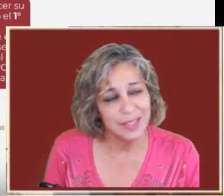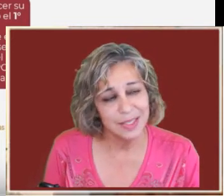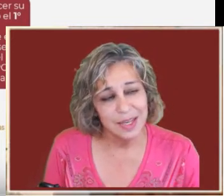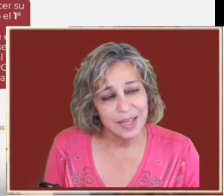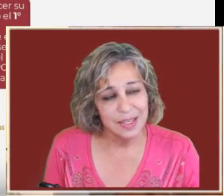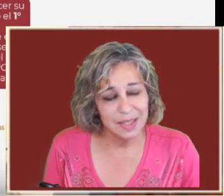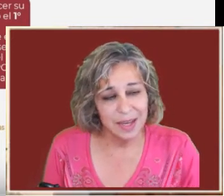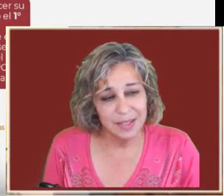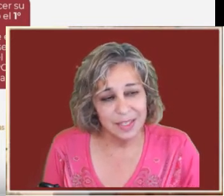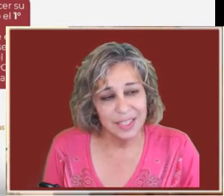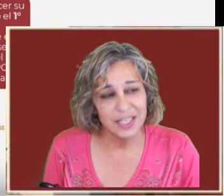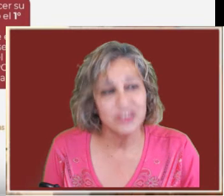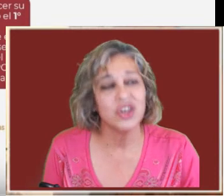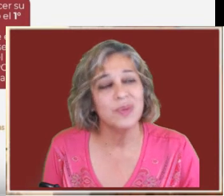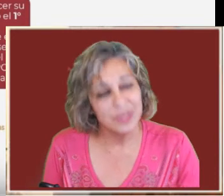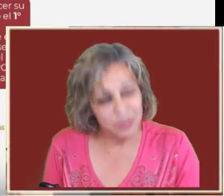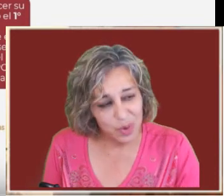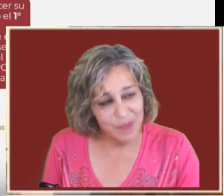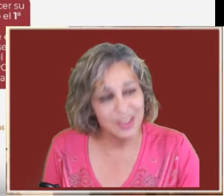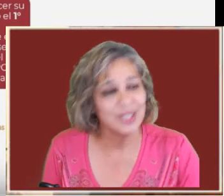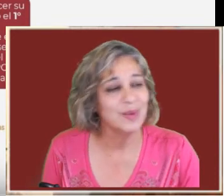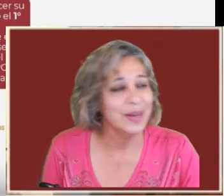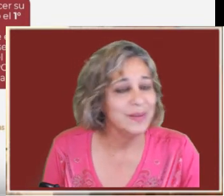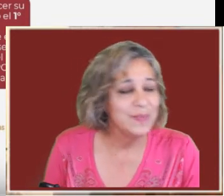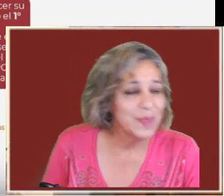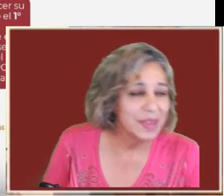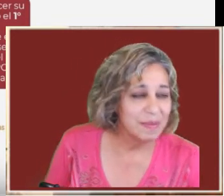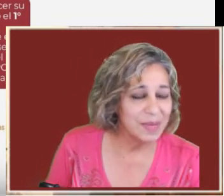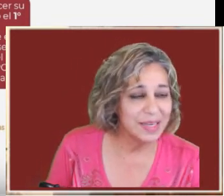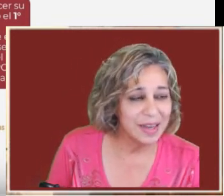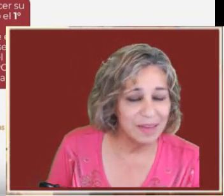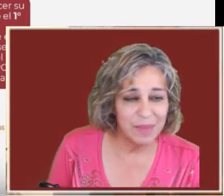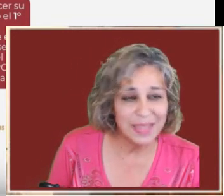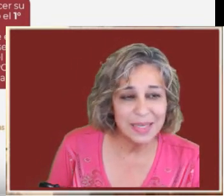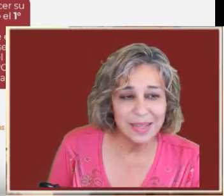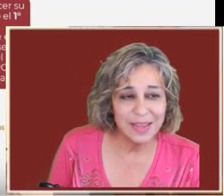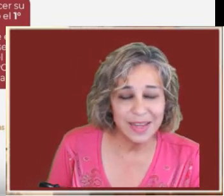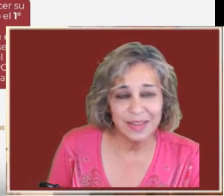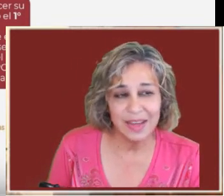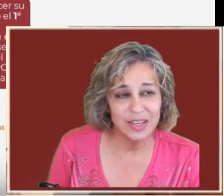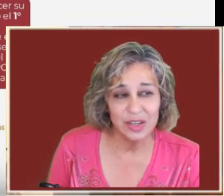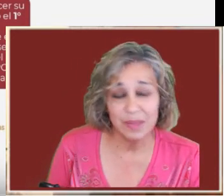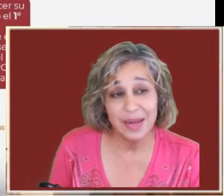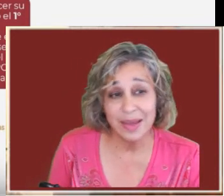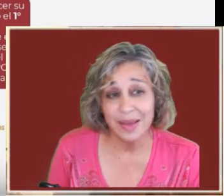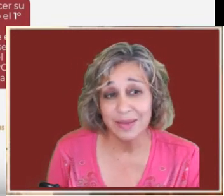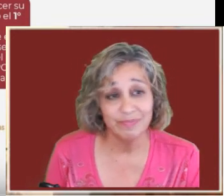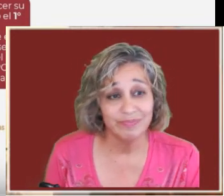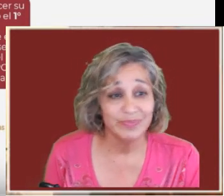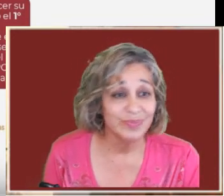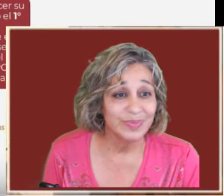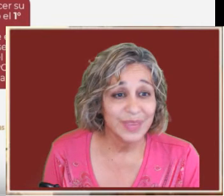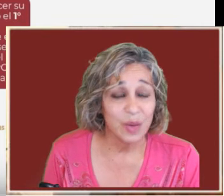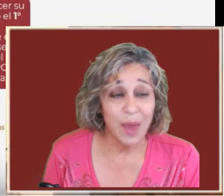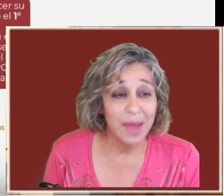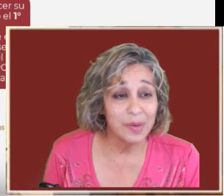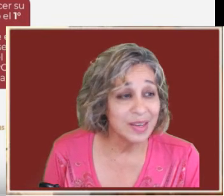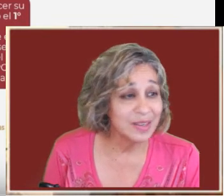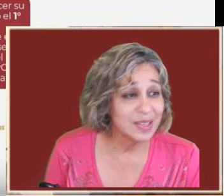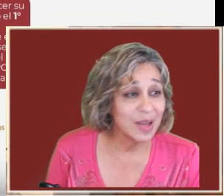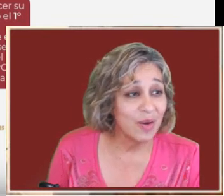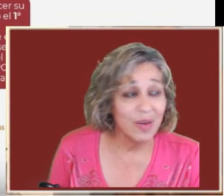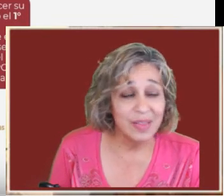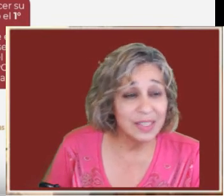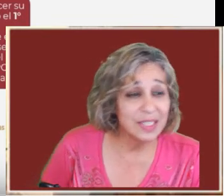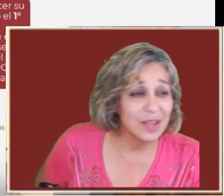this six-year term, it was the previous one. But basically they took the money and ran with it.